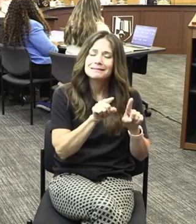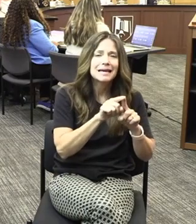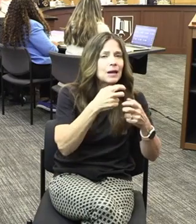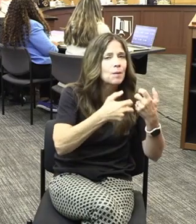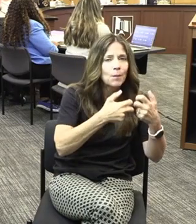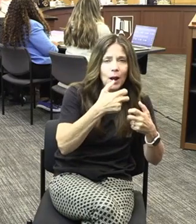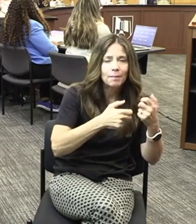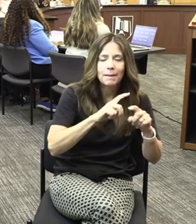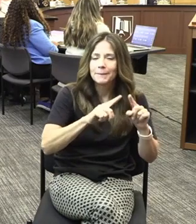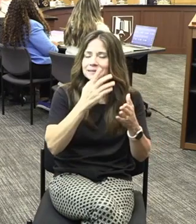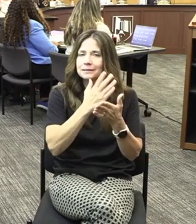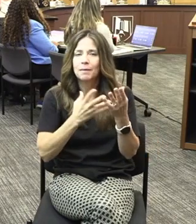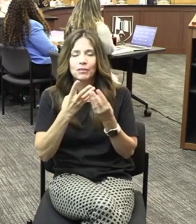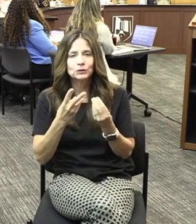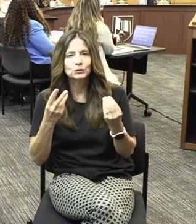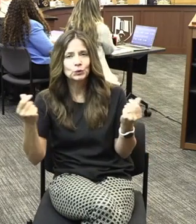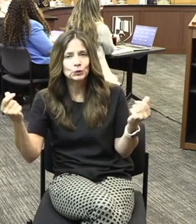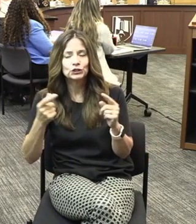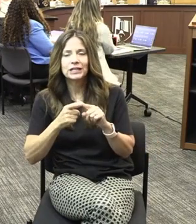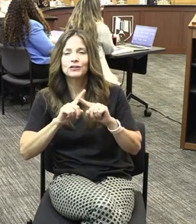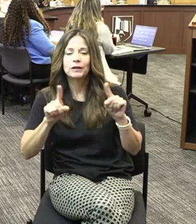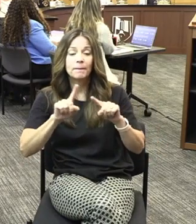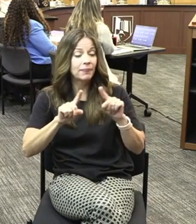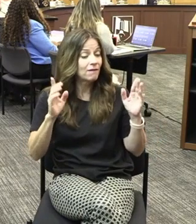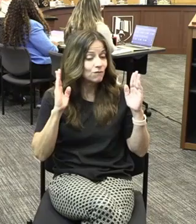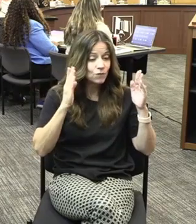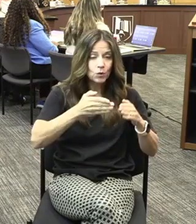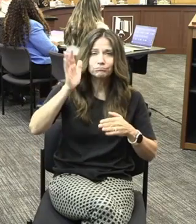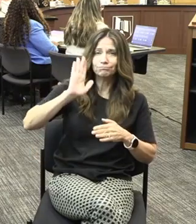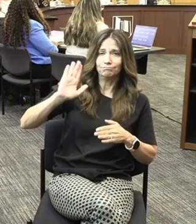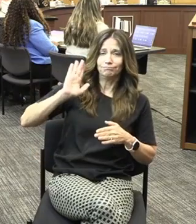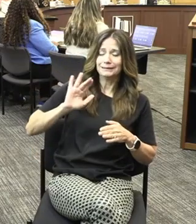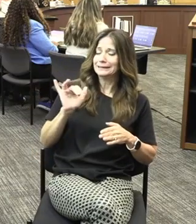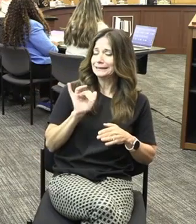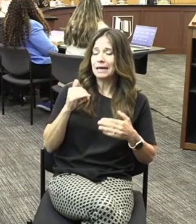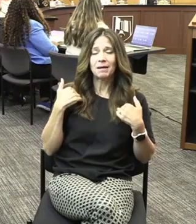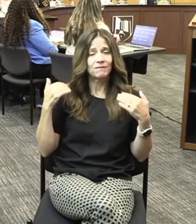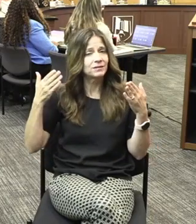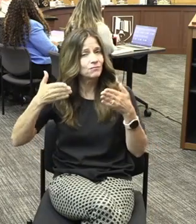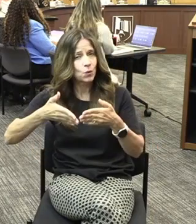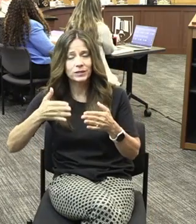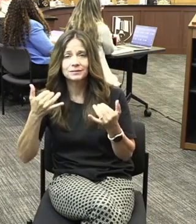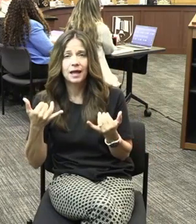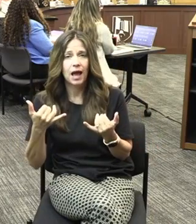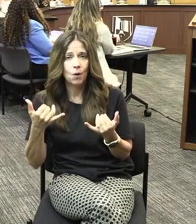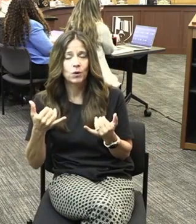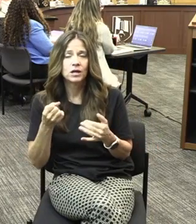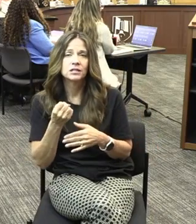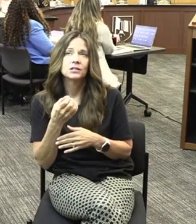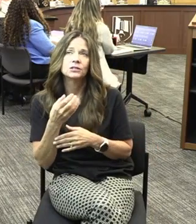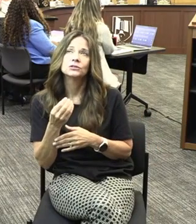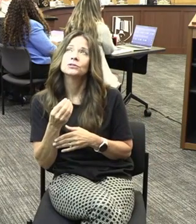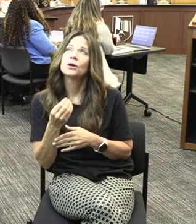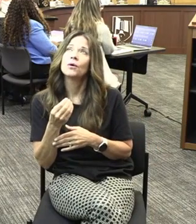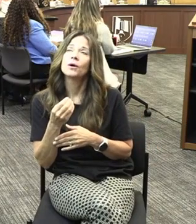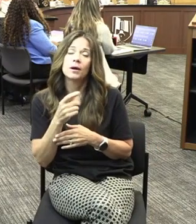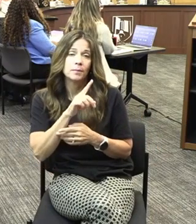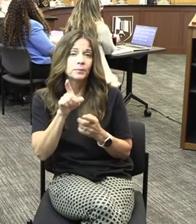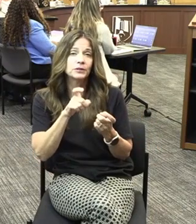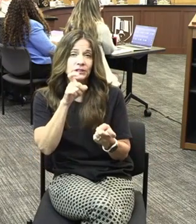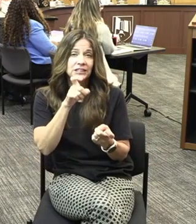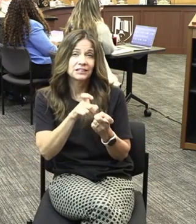the solutions are a little bit different, but the same focus they had back then, we have right now. And I pulled this particular